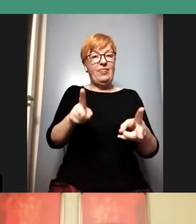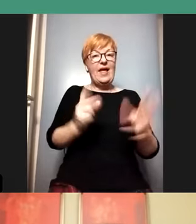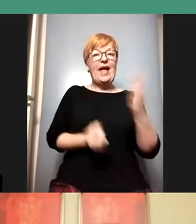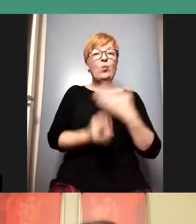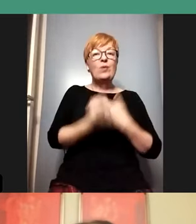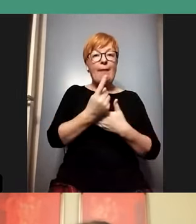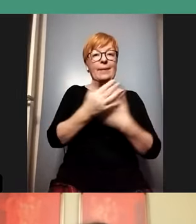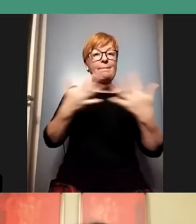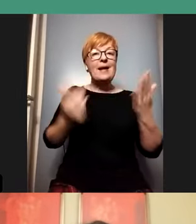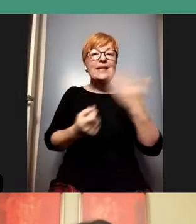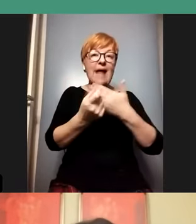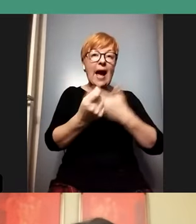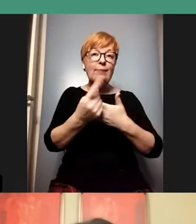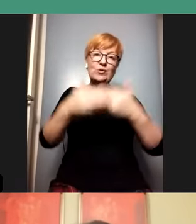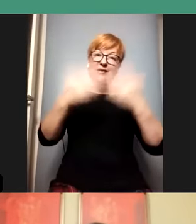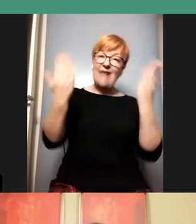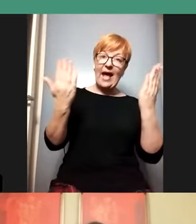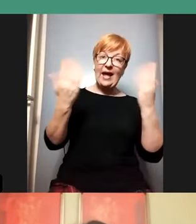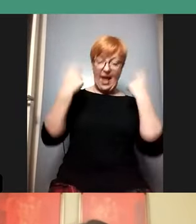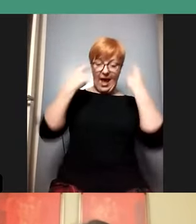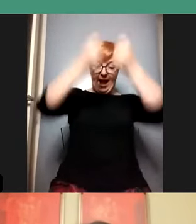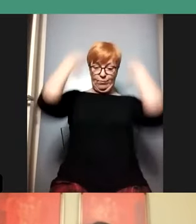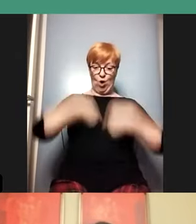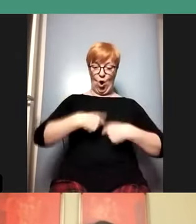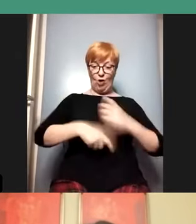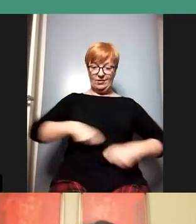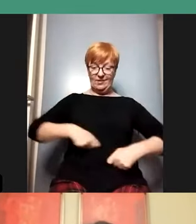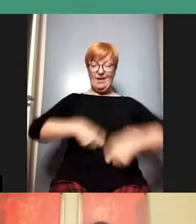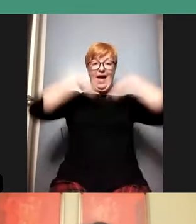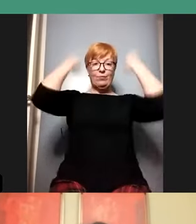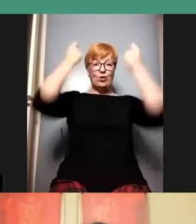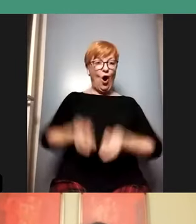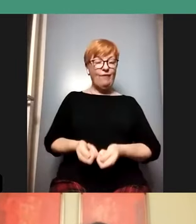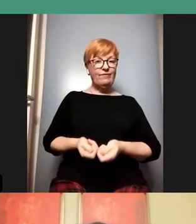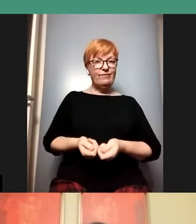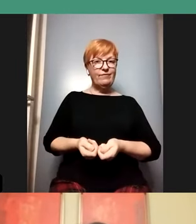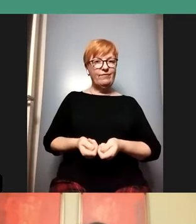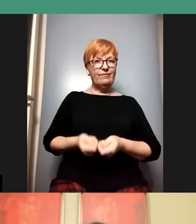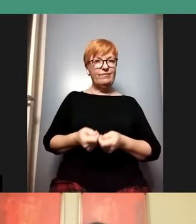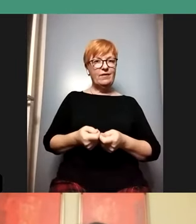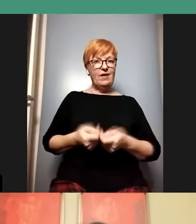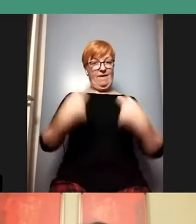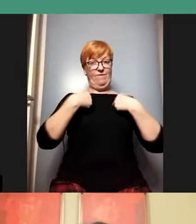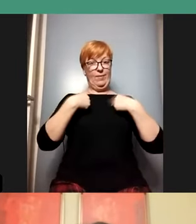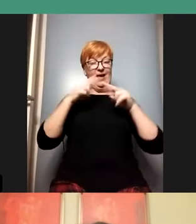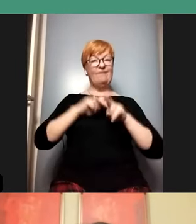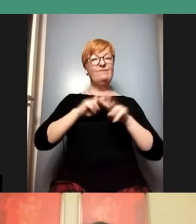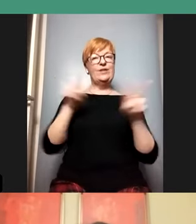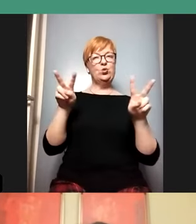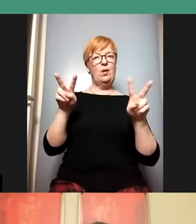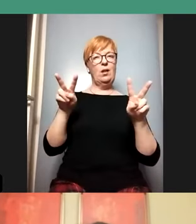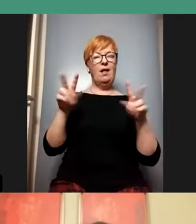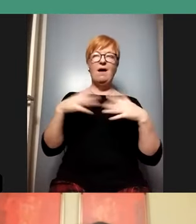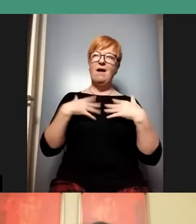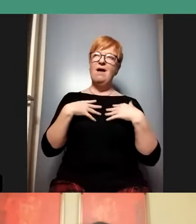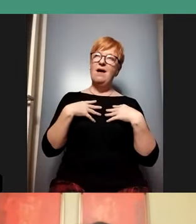during the day. When you leave, you take your apron off. When you come in, you put your apron. And it's like these little, I mean, for me visually, I'm interested in what